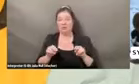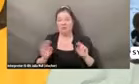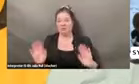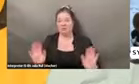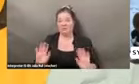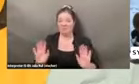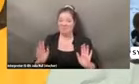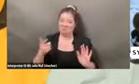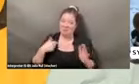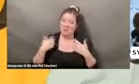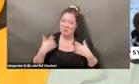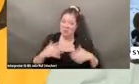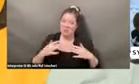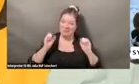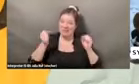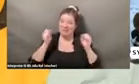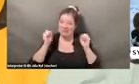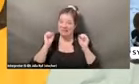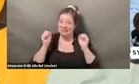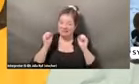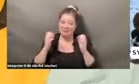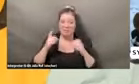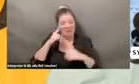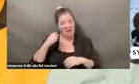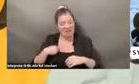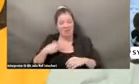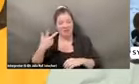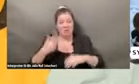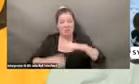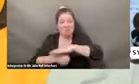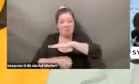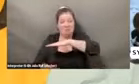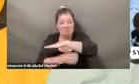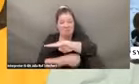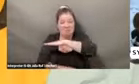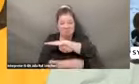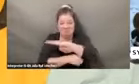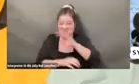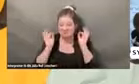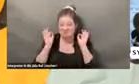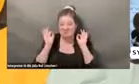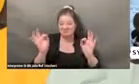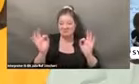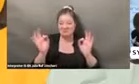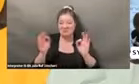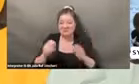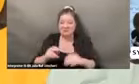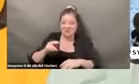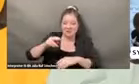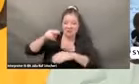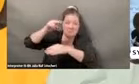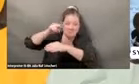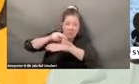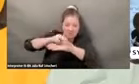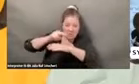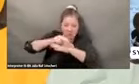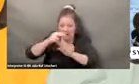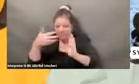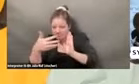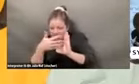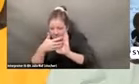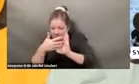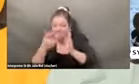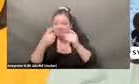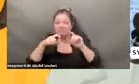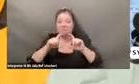really think that the 3 pillars are extremely cleverly made. So the top-down monitoring, the accessibility statement in the middle, which